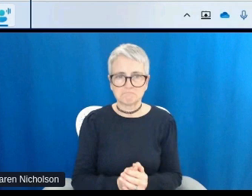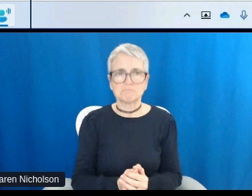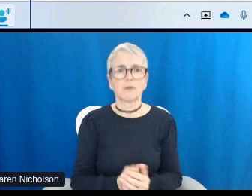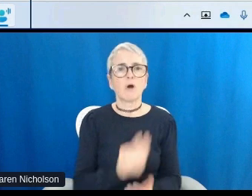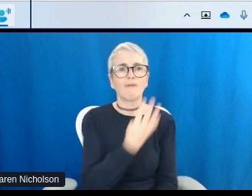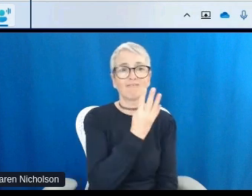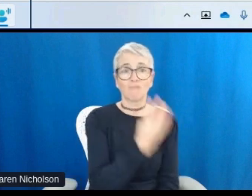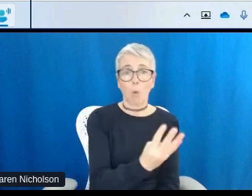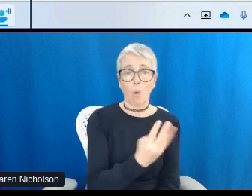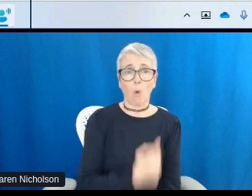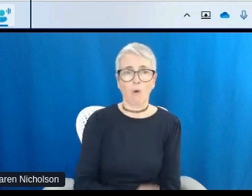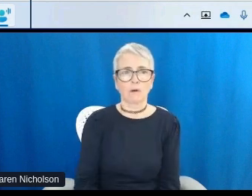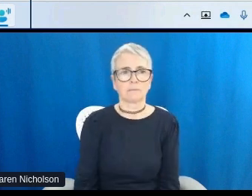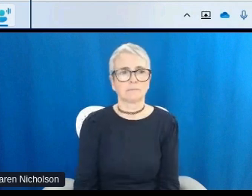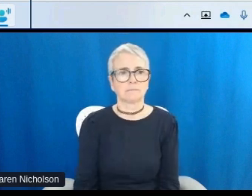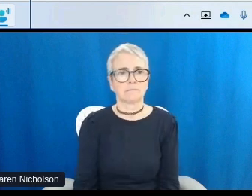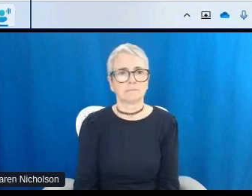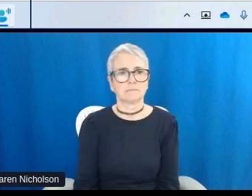4.